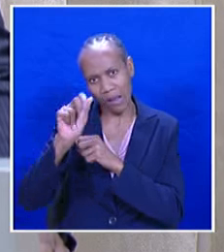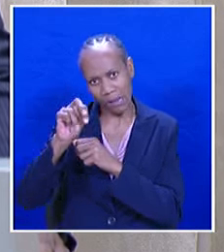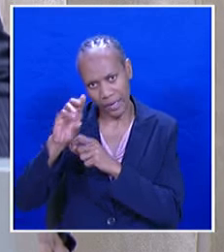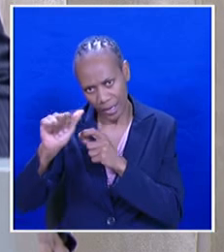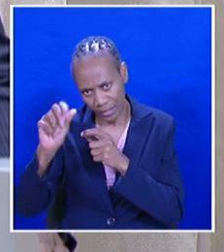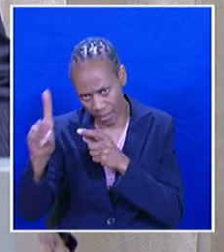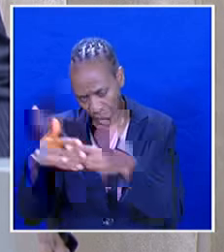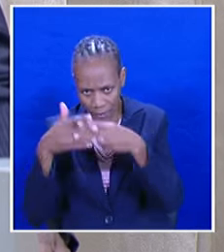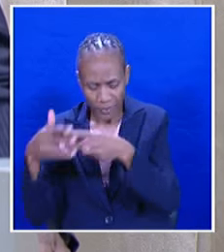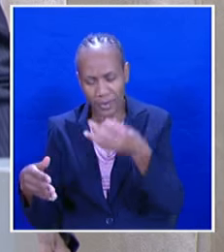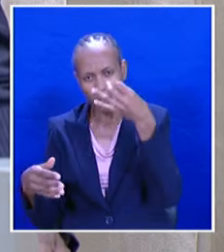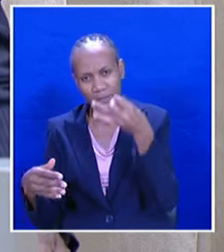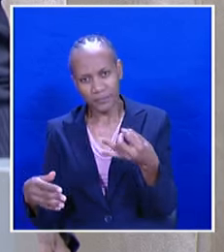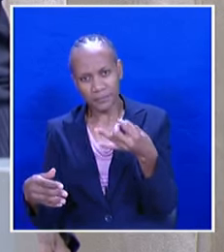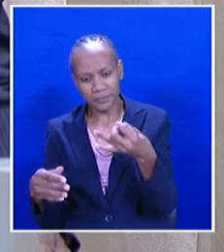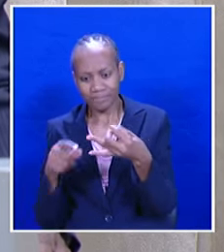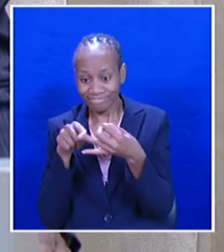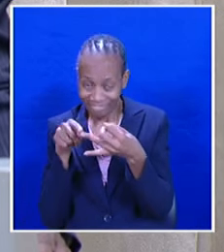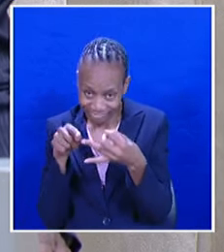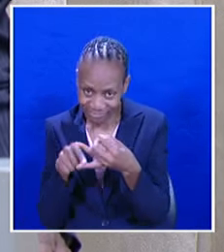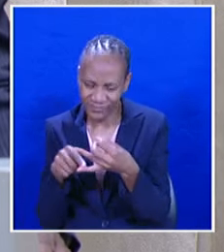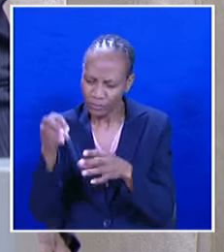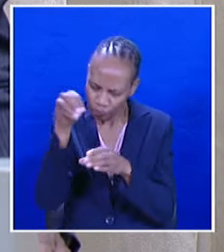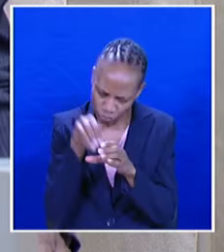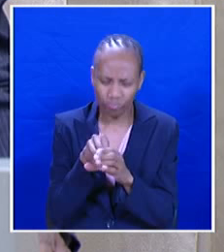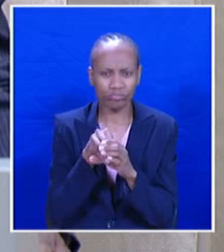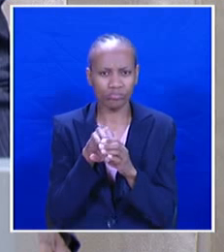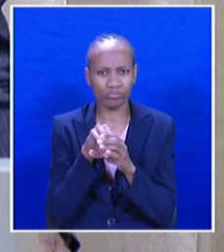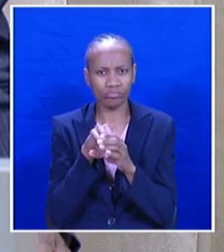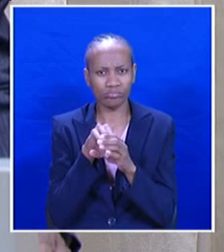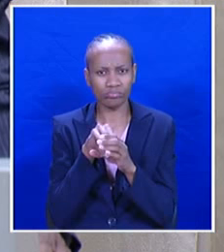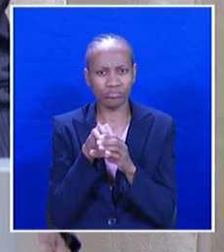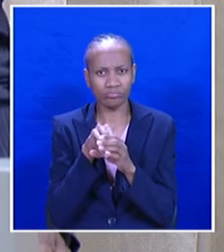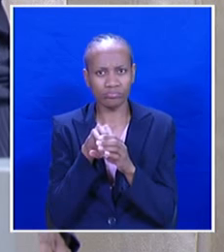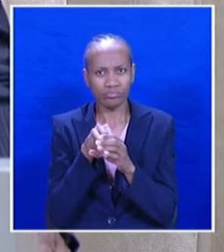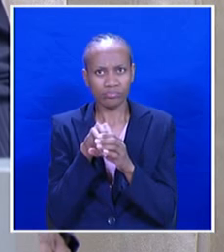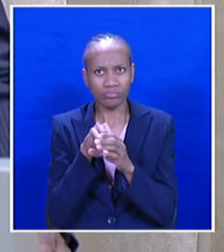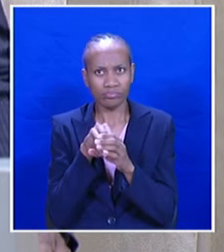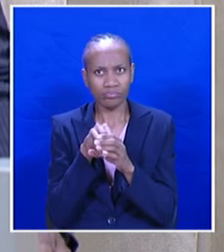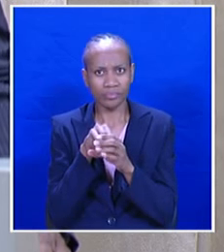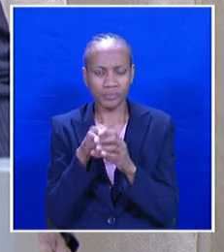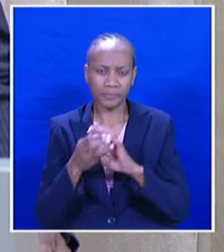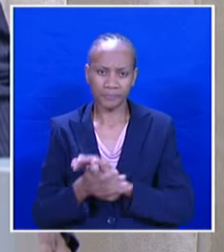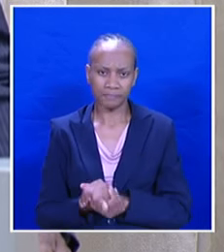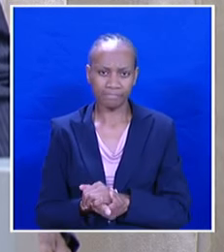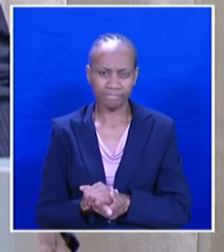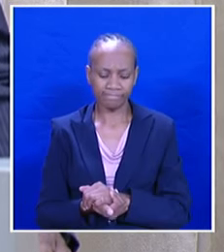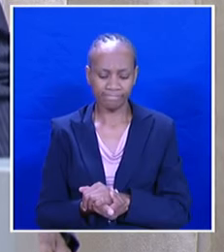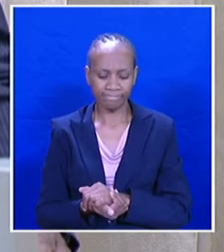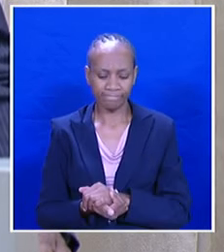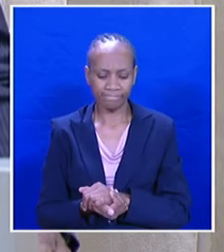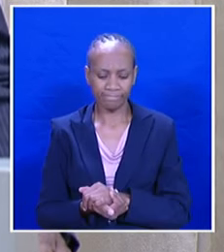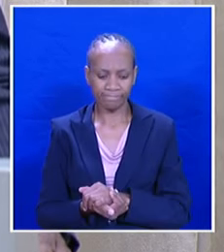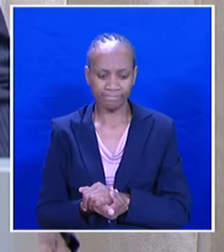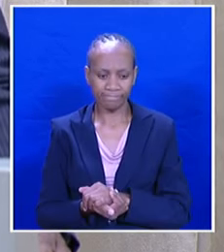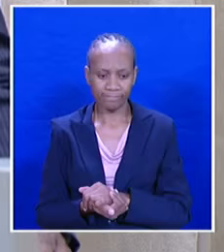are also in line to be entering similar agreements with South Africa. And thereafter,